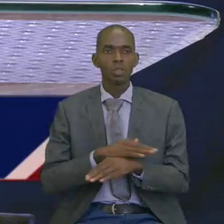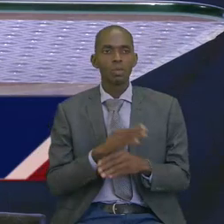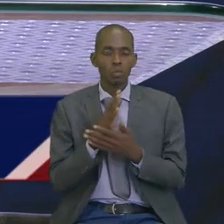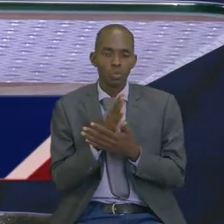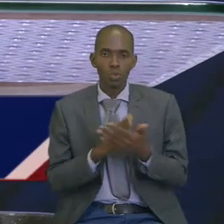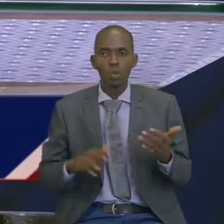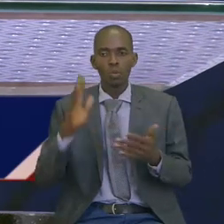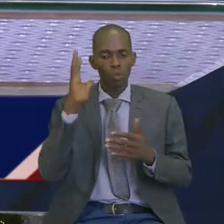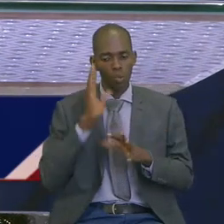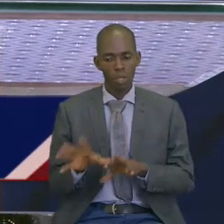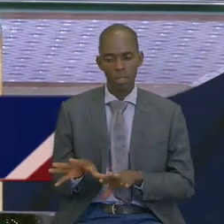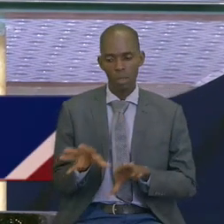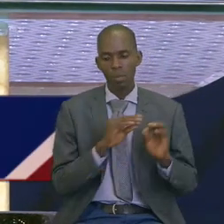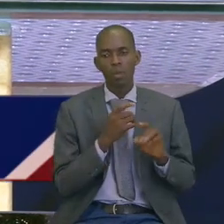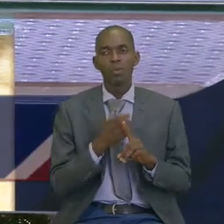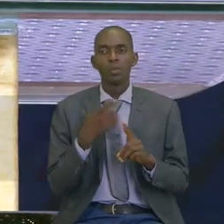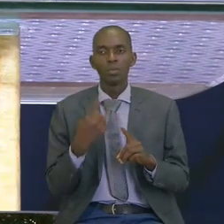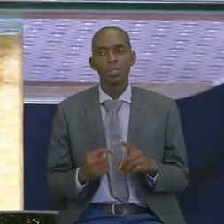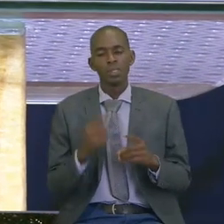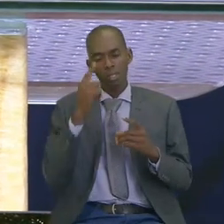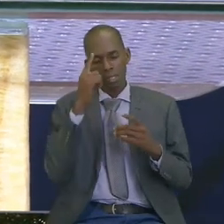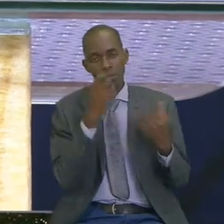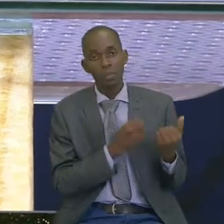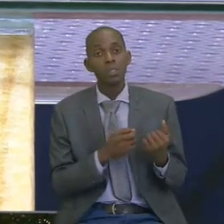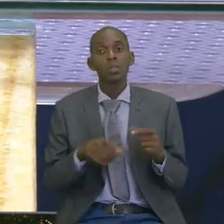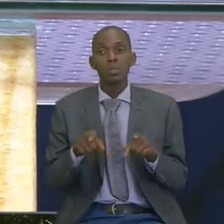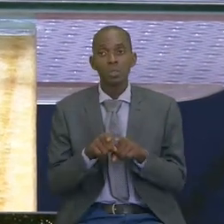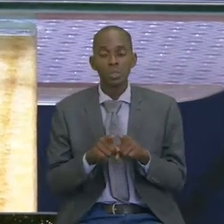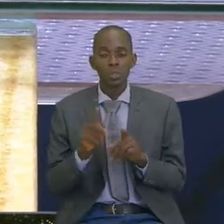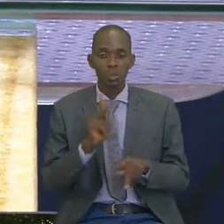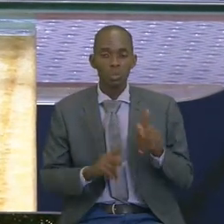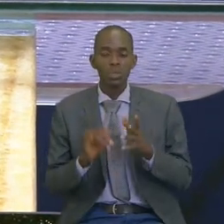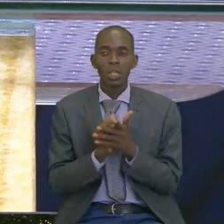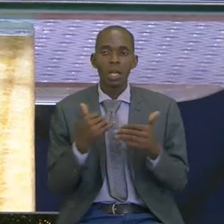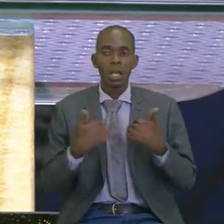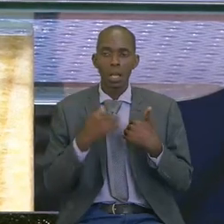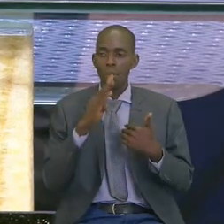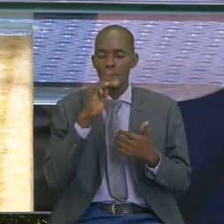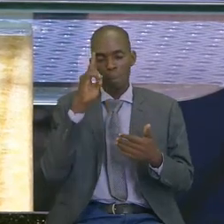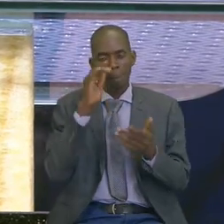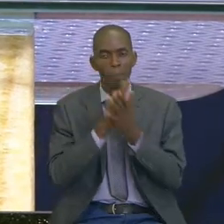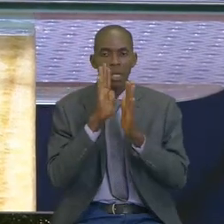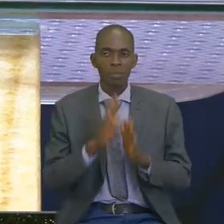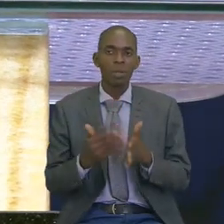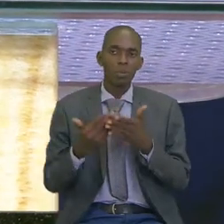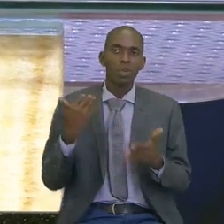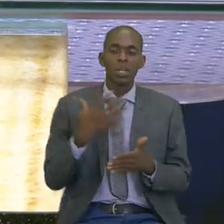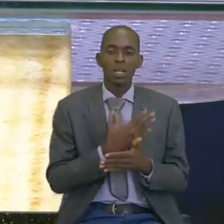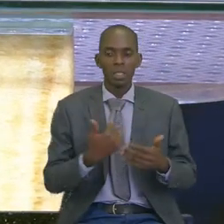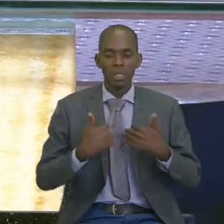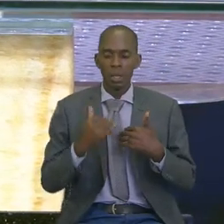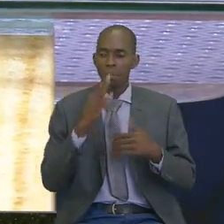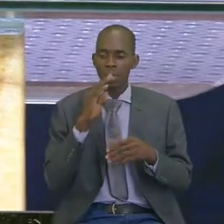shall depart from the faith. Even those who have been believers before and they have been in the faith.